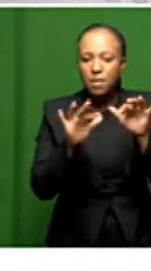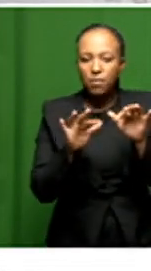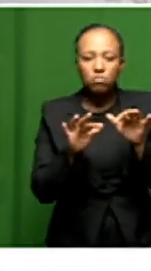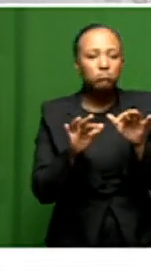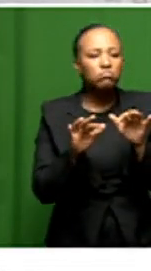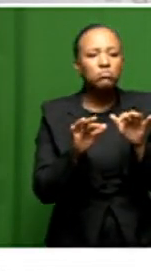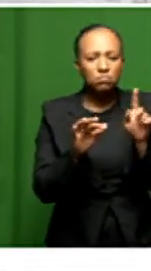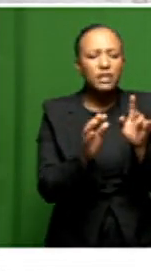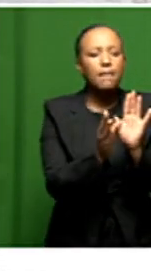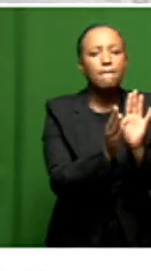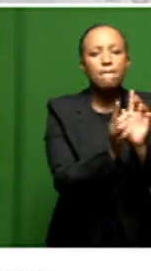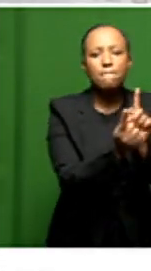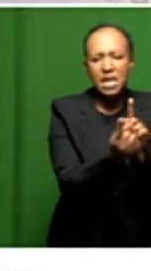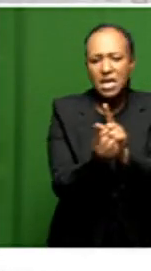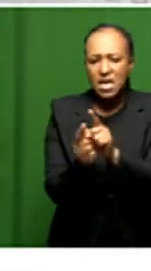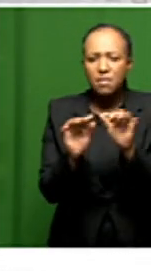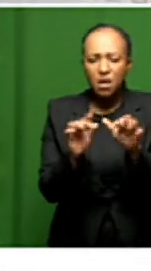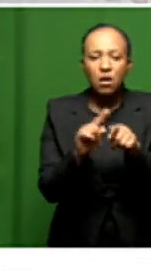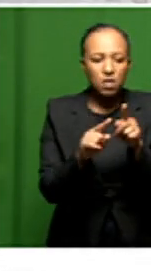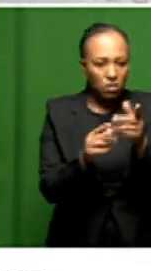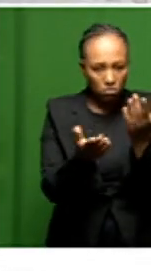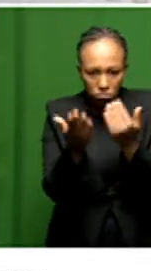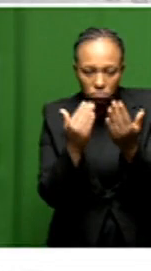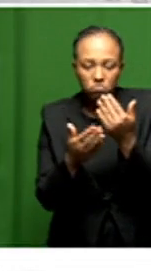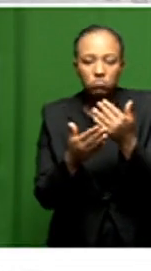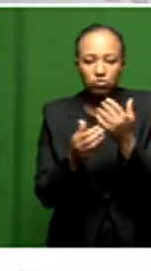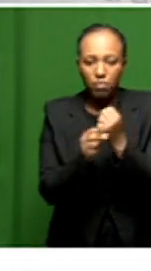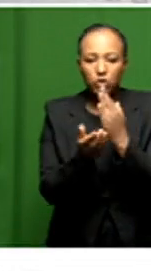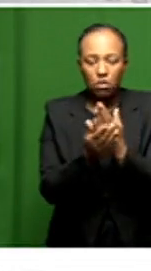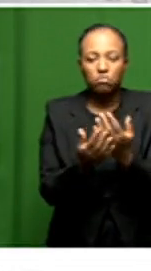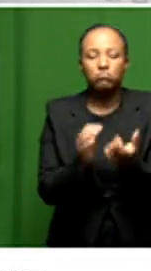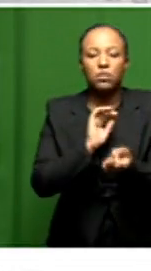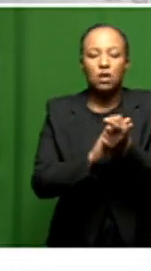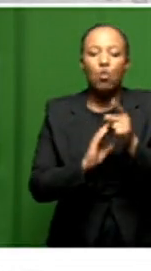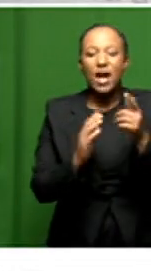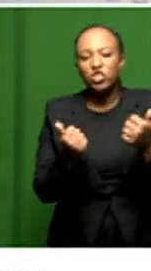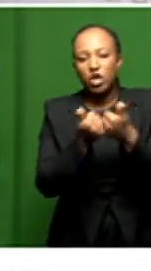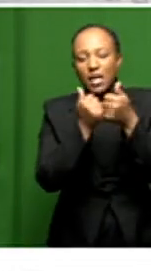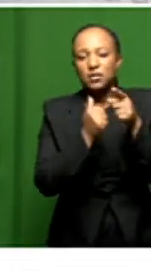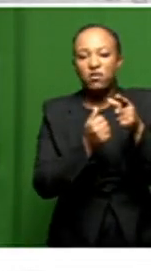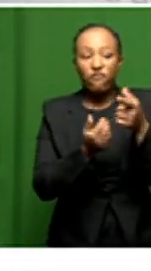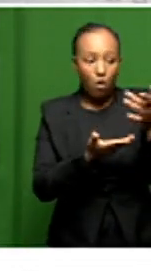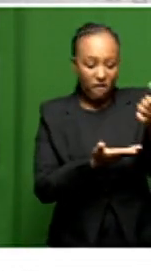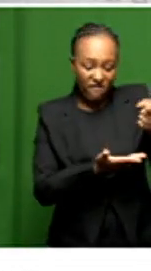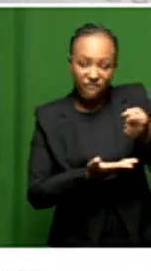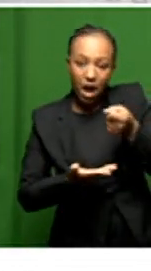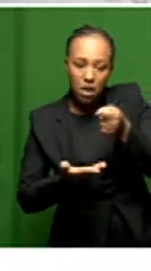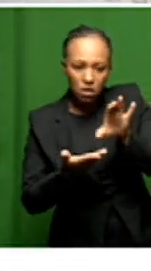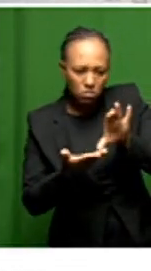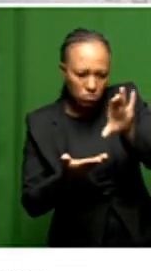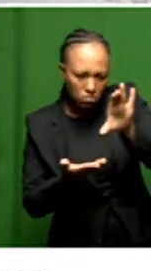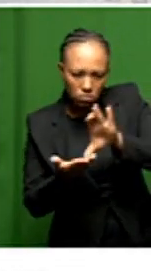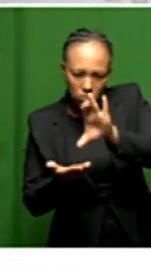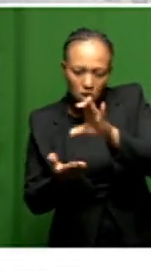with people and to make things happen. Yeah. And that's what this Challenge Fund is really funding, is helping make those sorts of